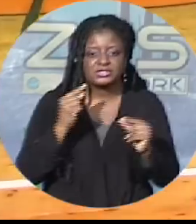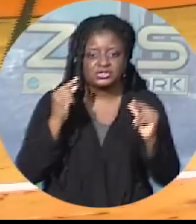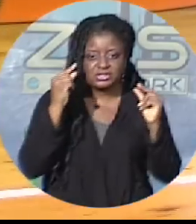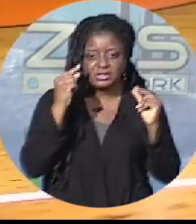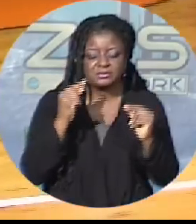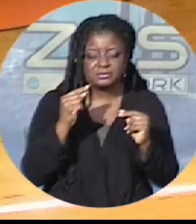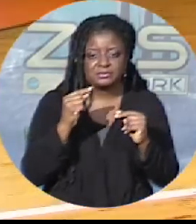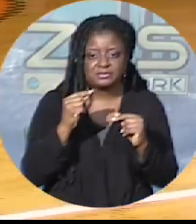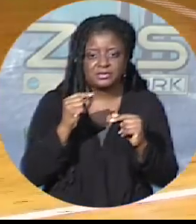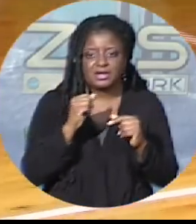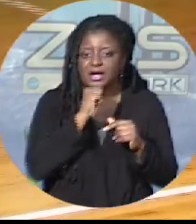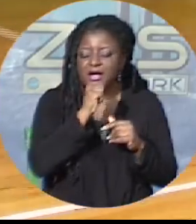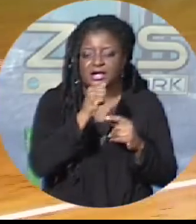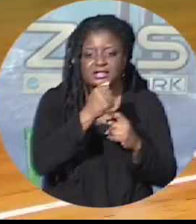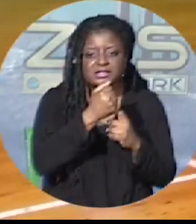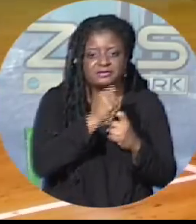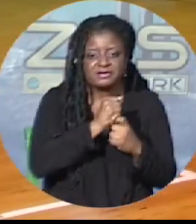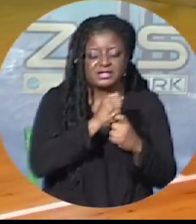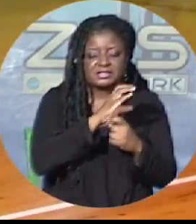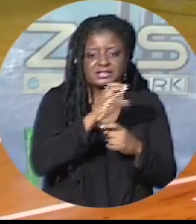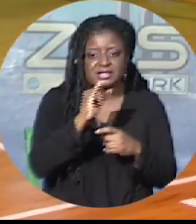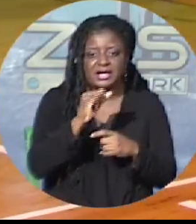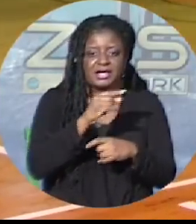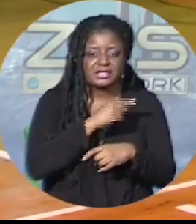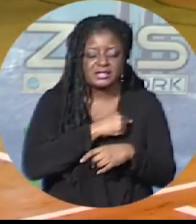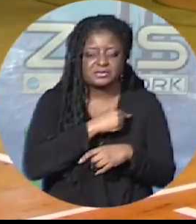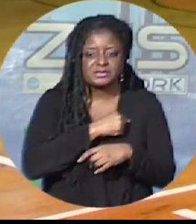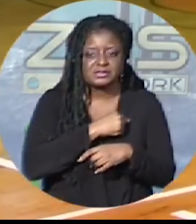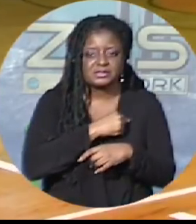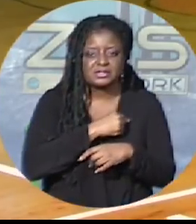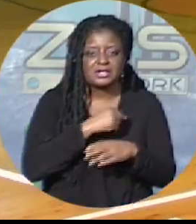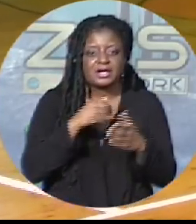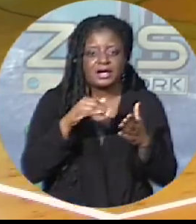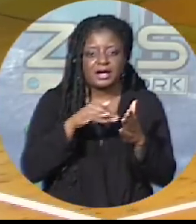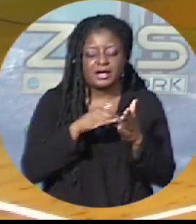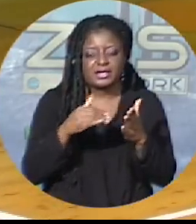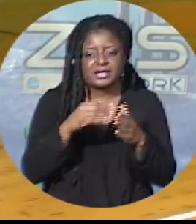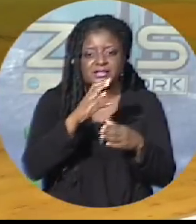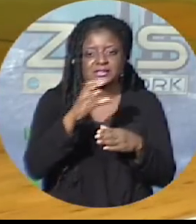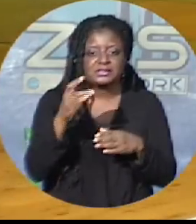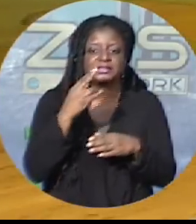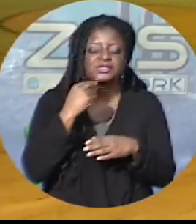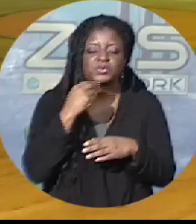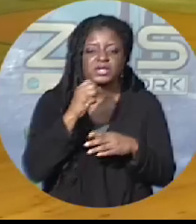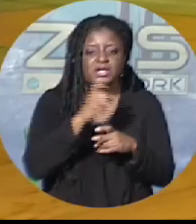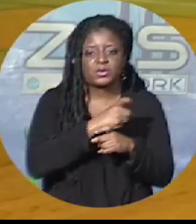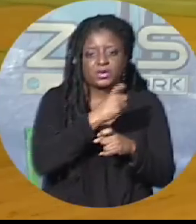The undefeated C.I. Gibson Rattlers had their way with the C.C. Sweeting Cobras, winning